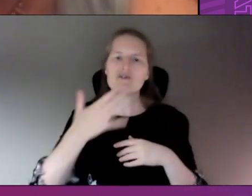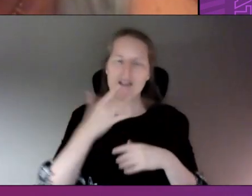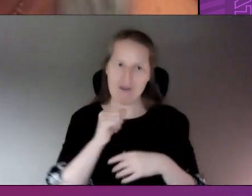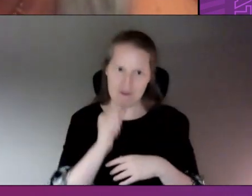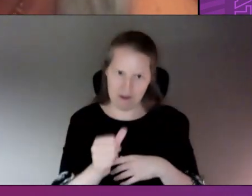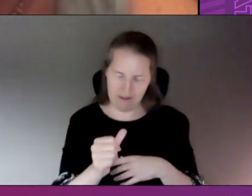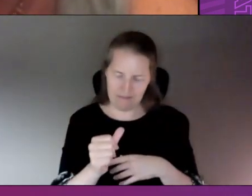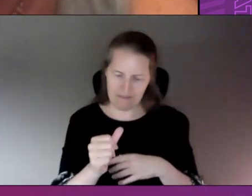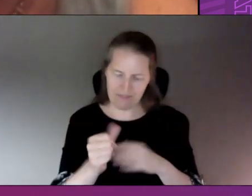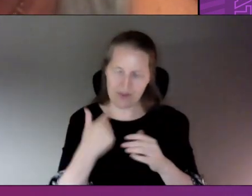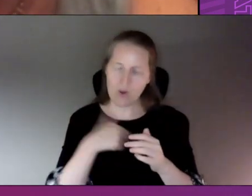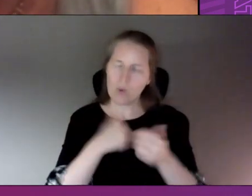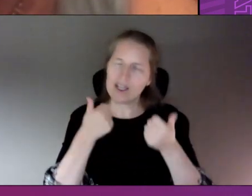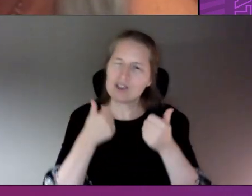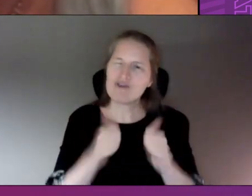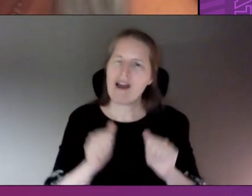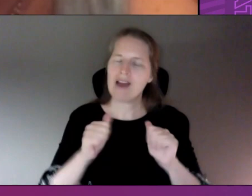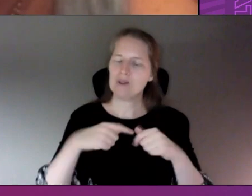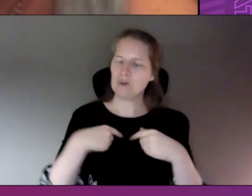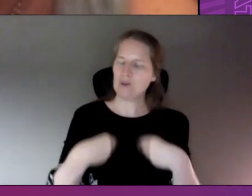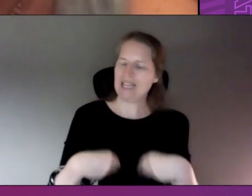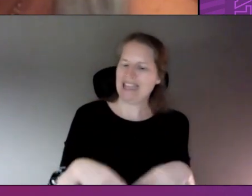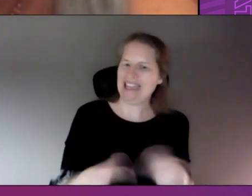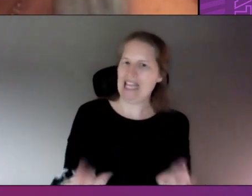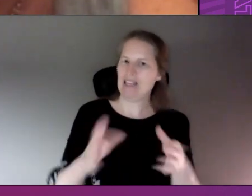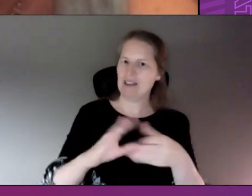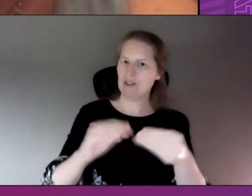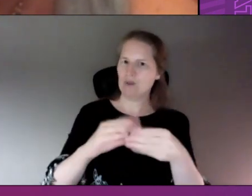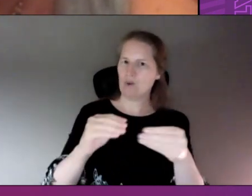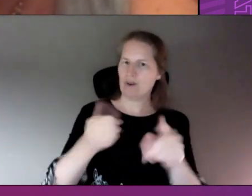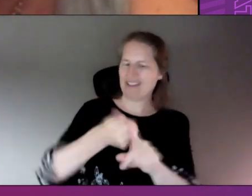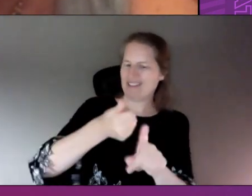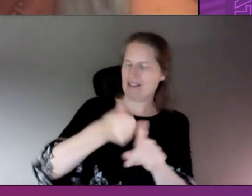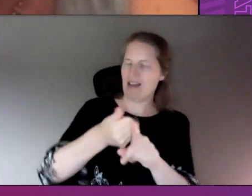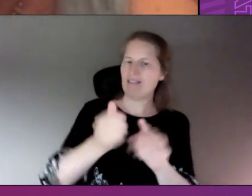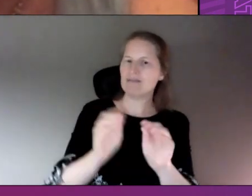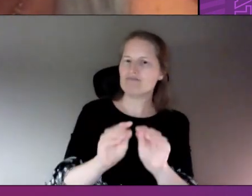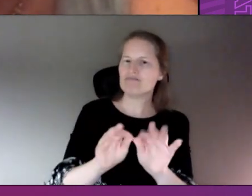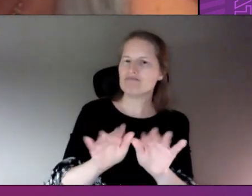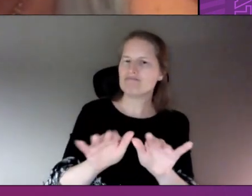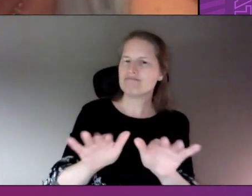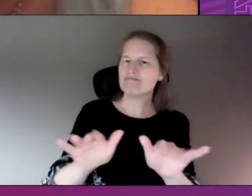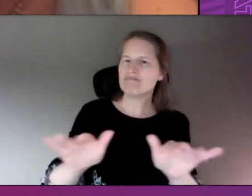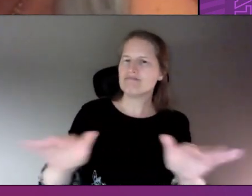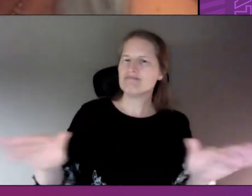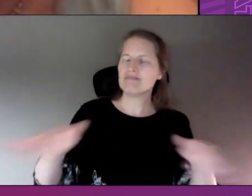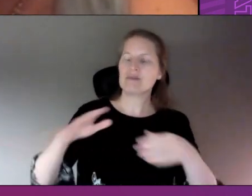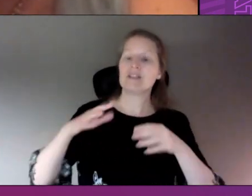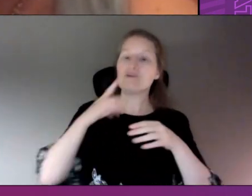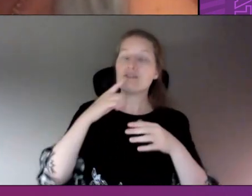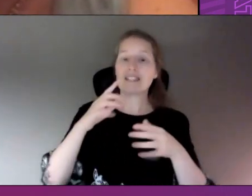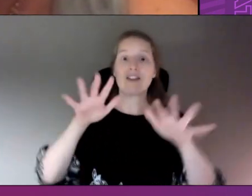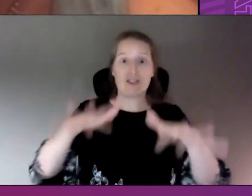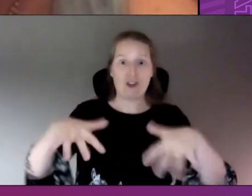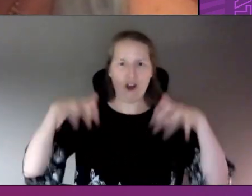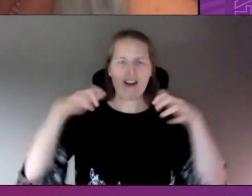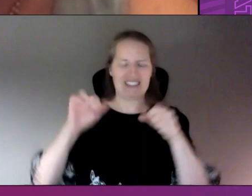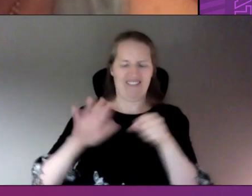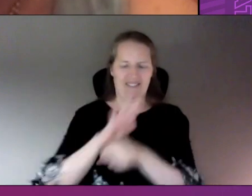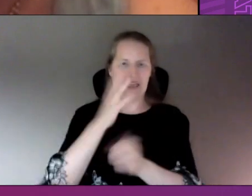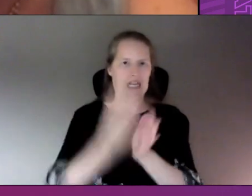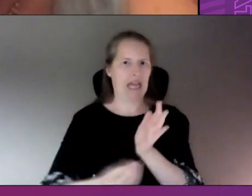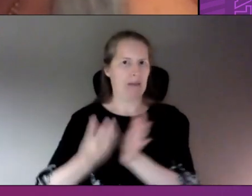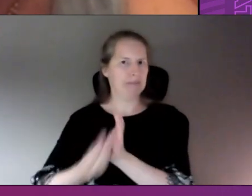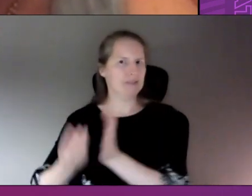back, let the story speak for itself, and allowed the audience to fill in the silences.